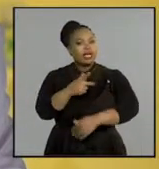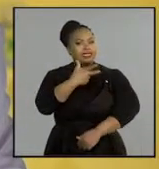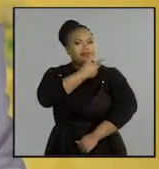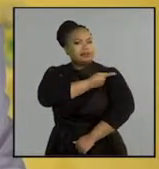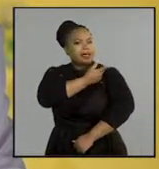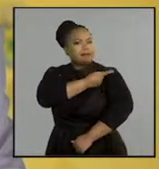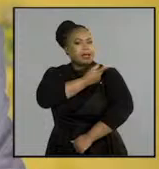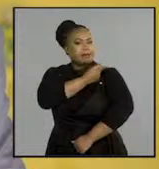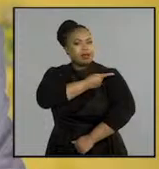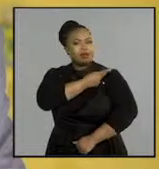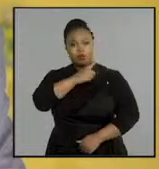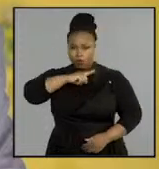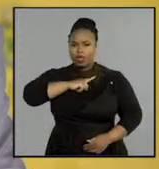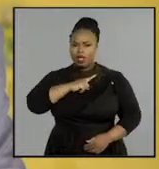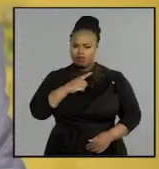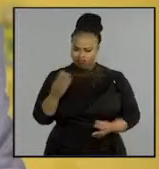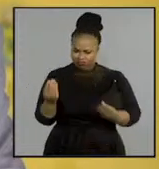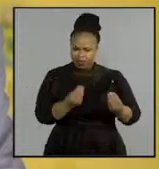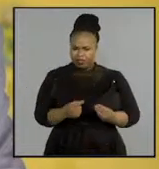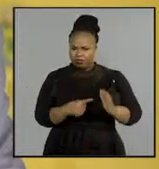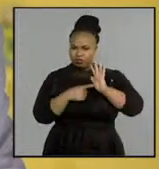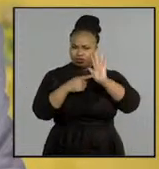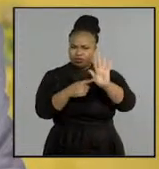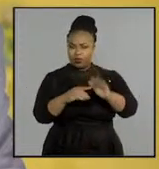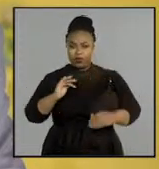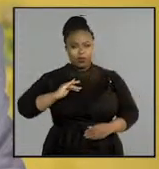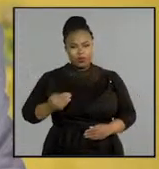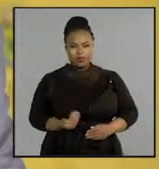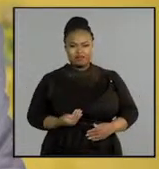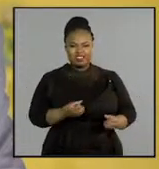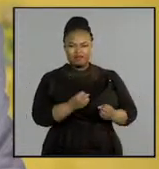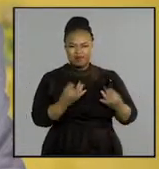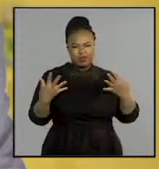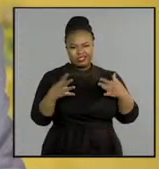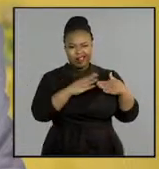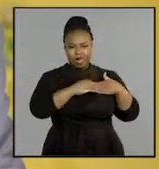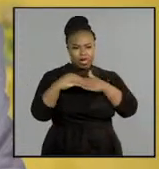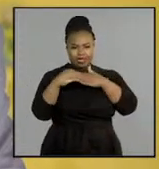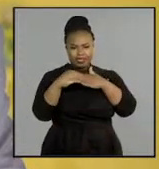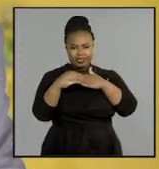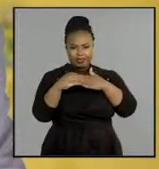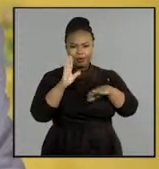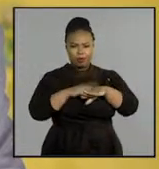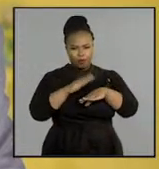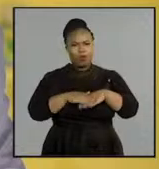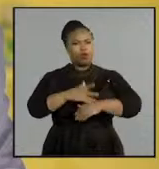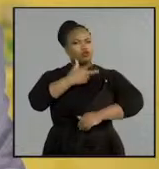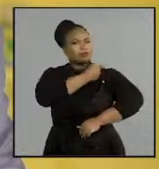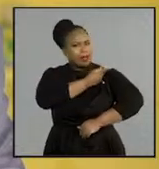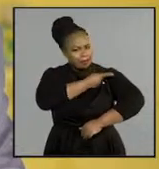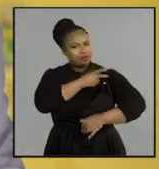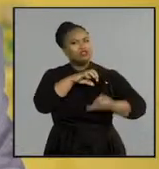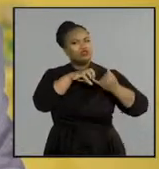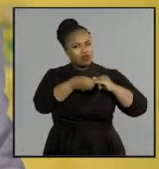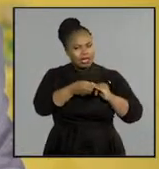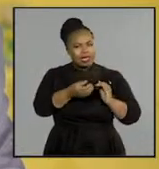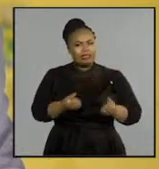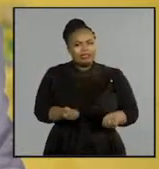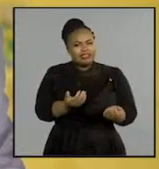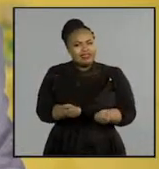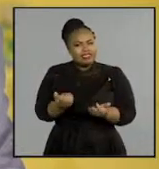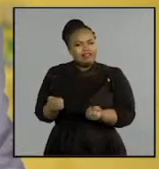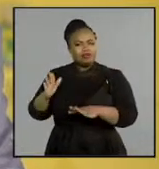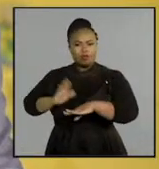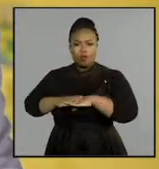of vaccination. Our numbers are confirming that women are providing practical leadership against this